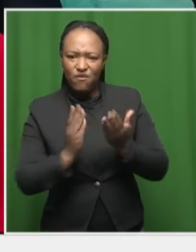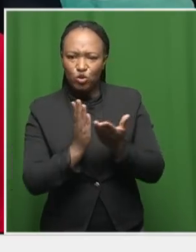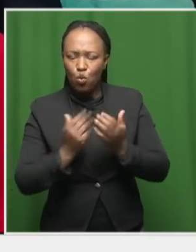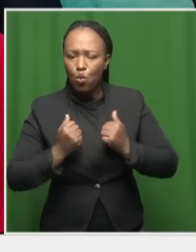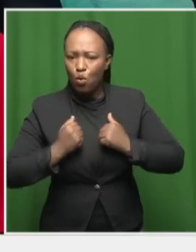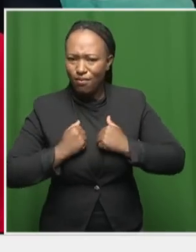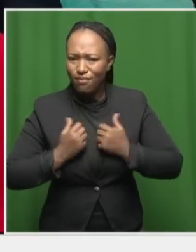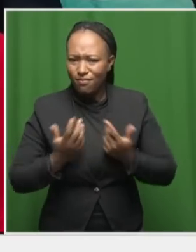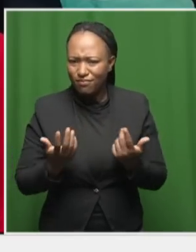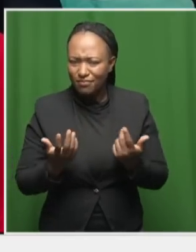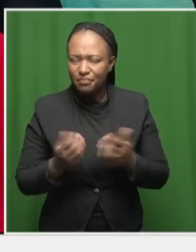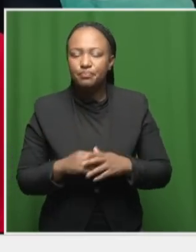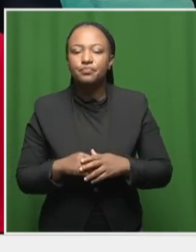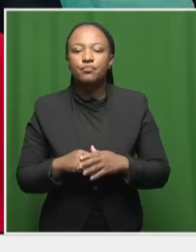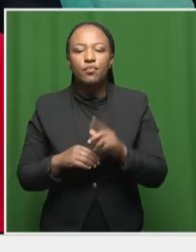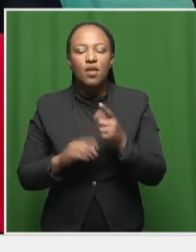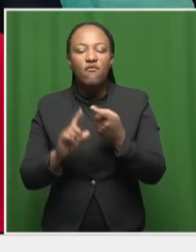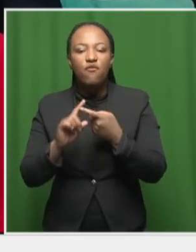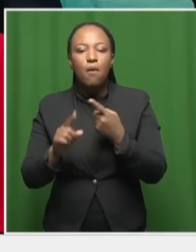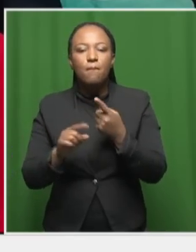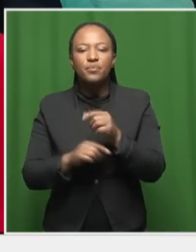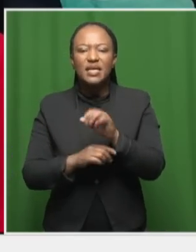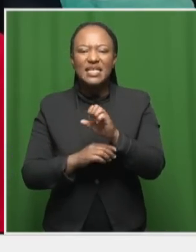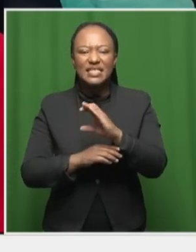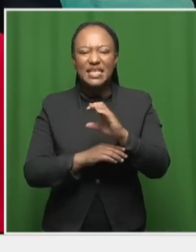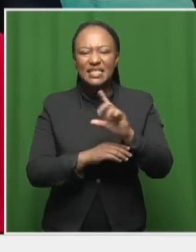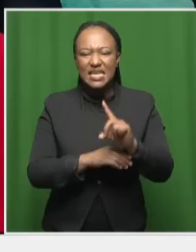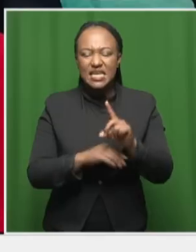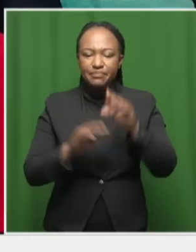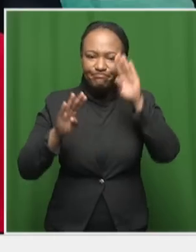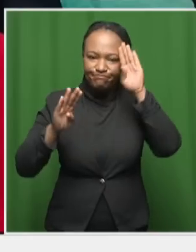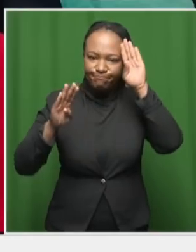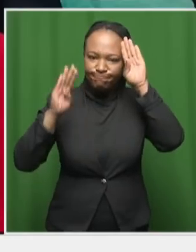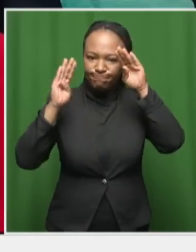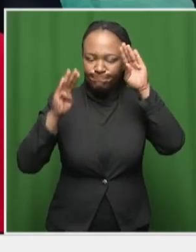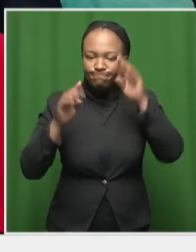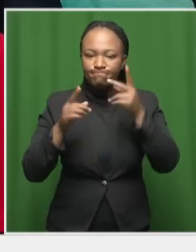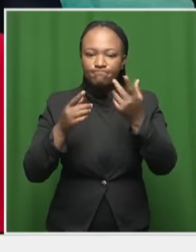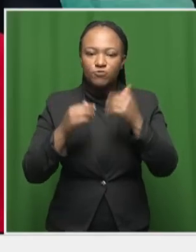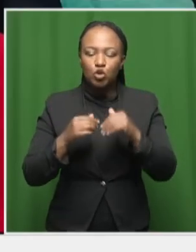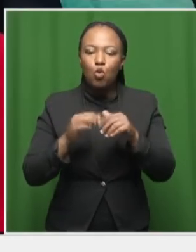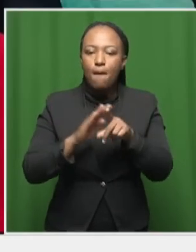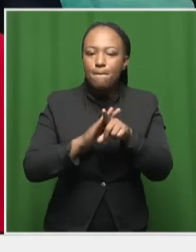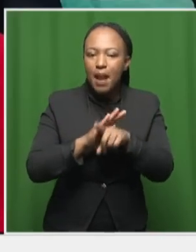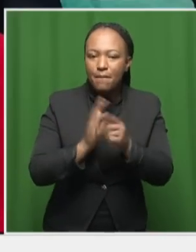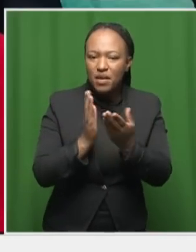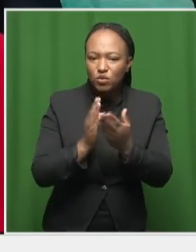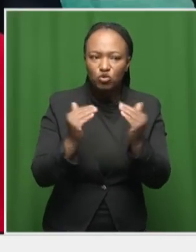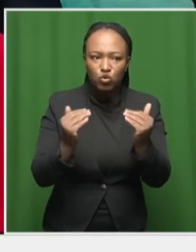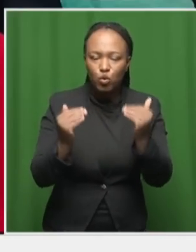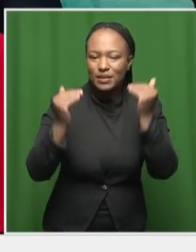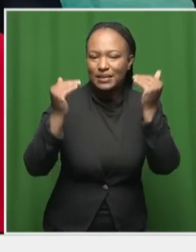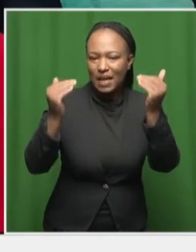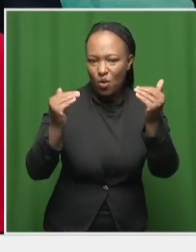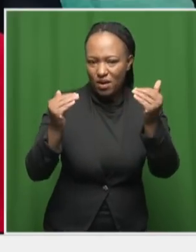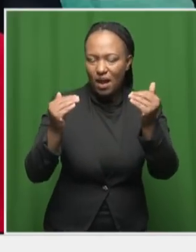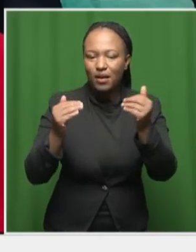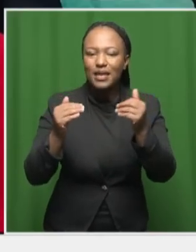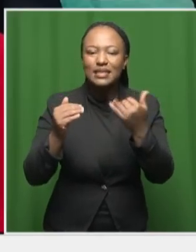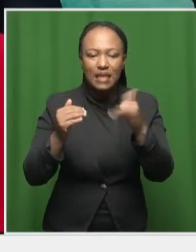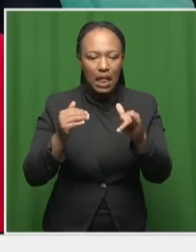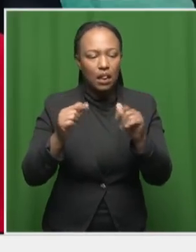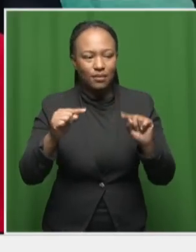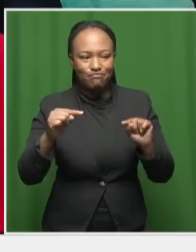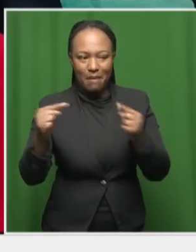schools. And, of course, from early childhood development up unto secondary education, that debate continues. But